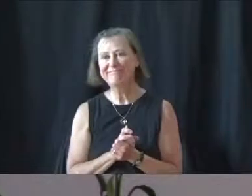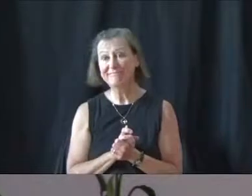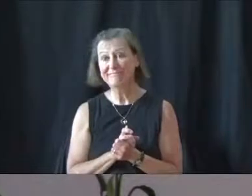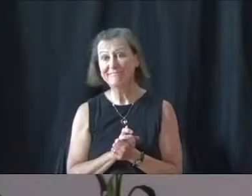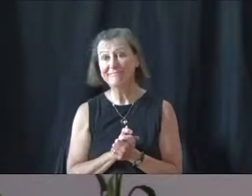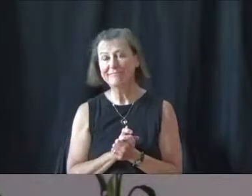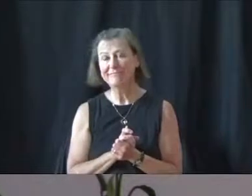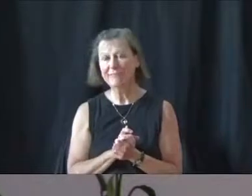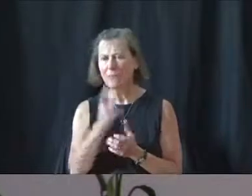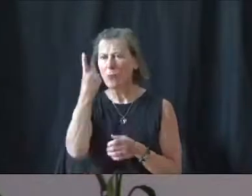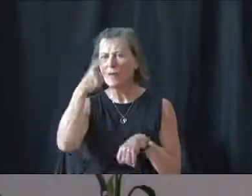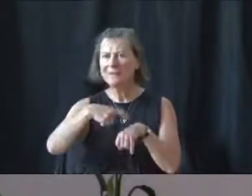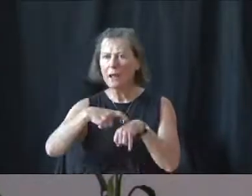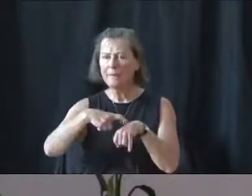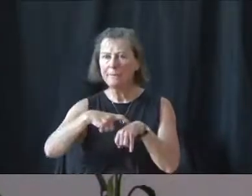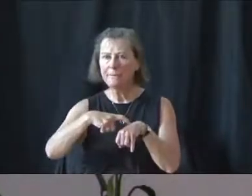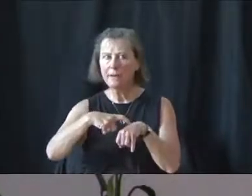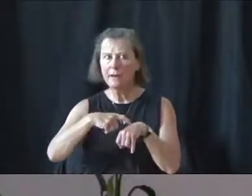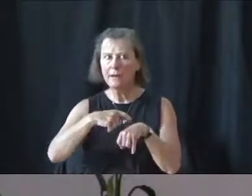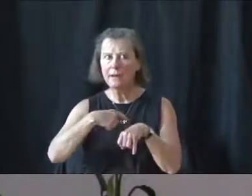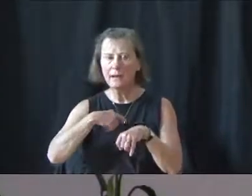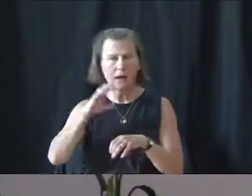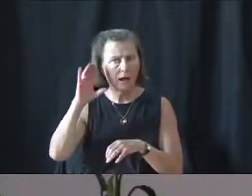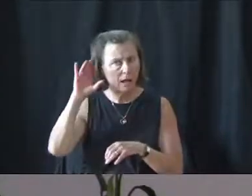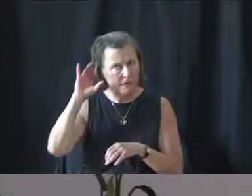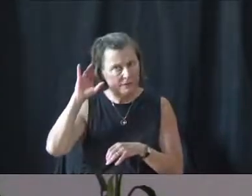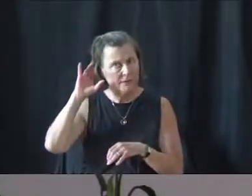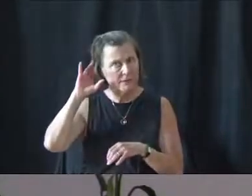But this one time I listened to it,